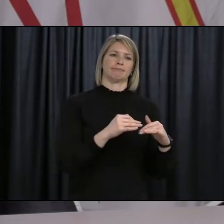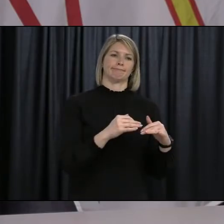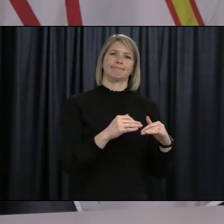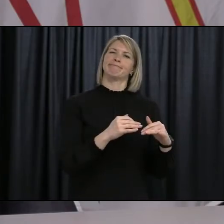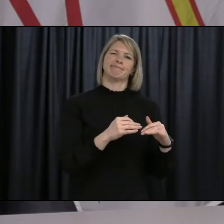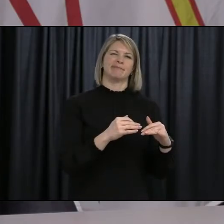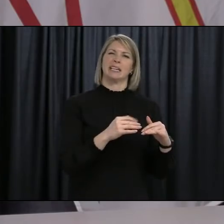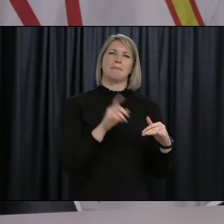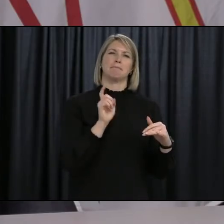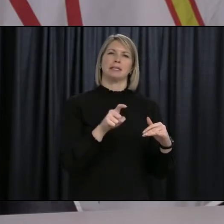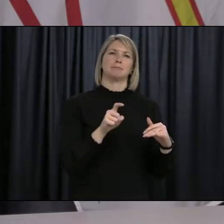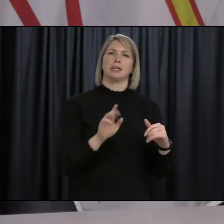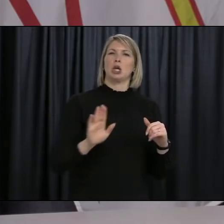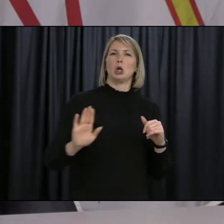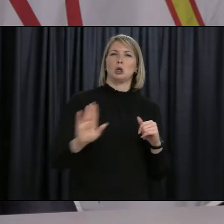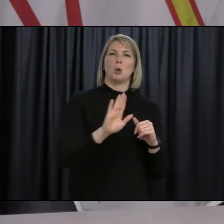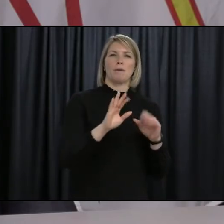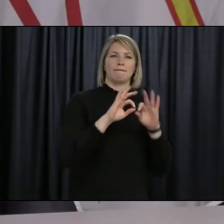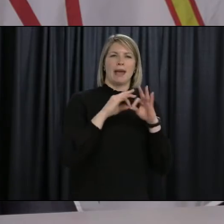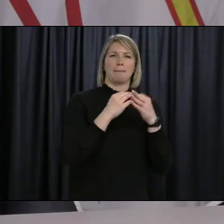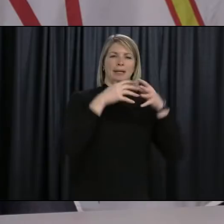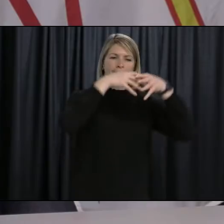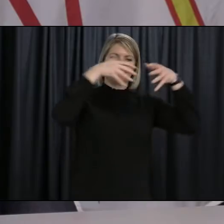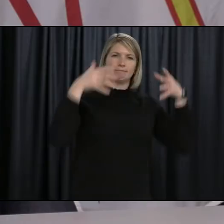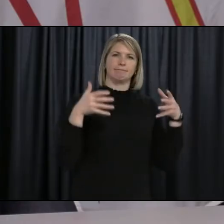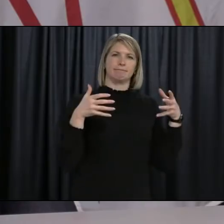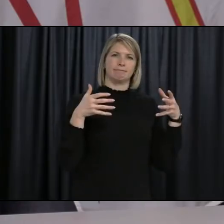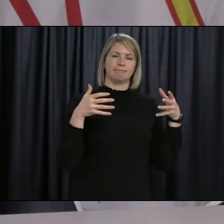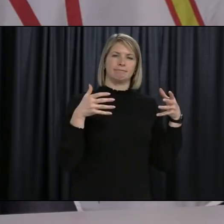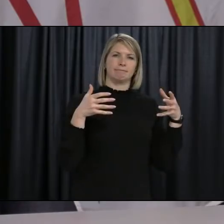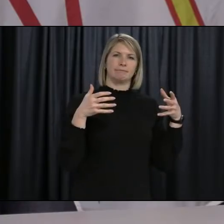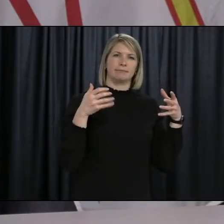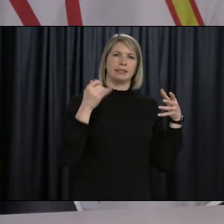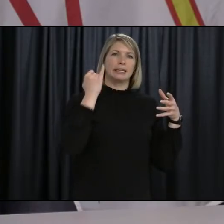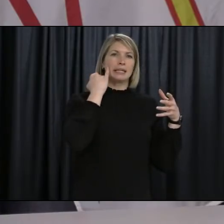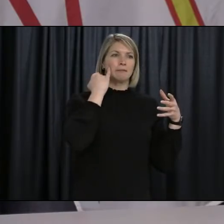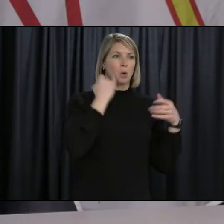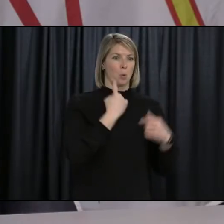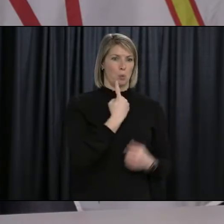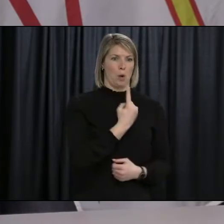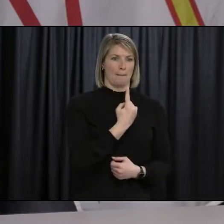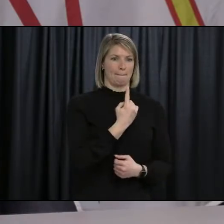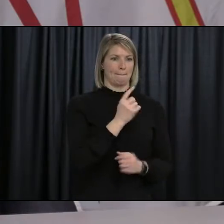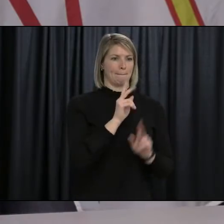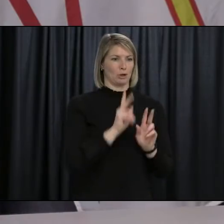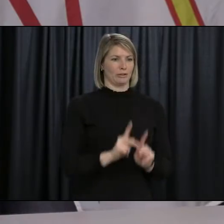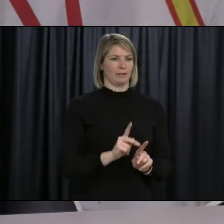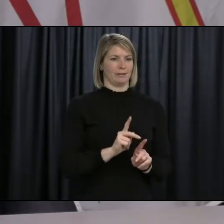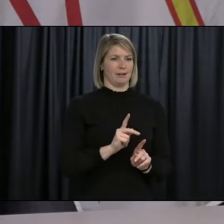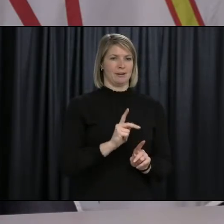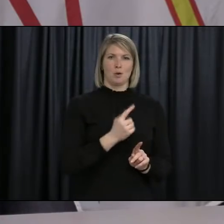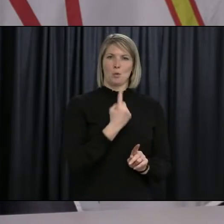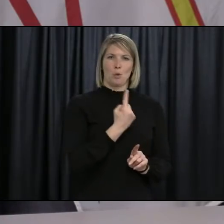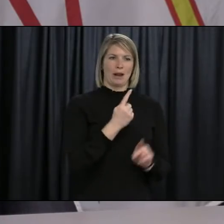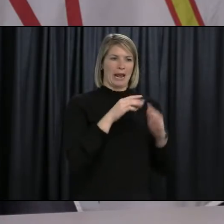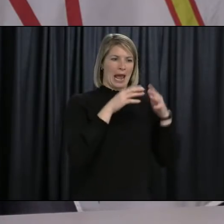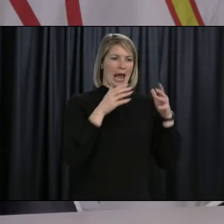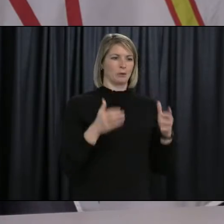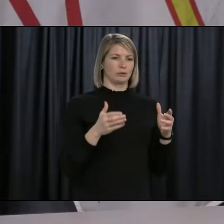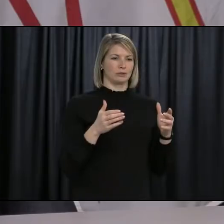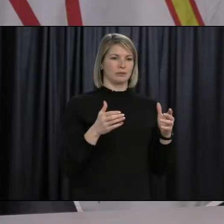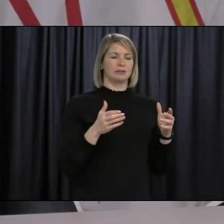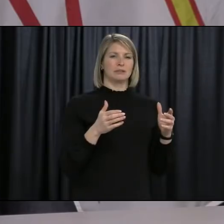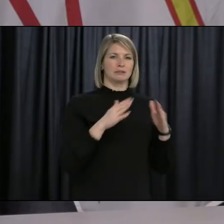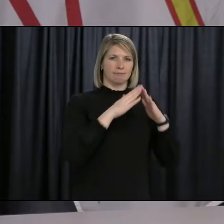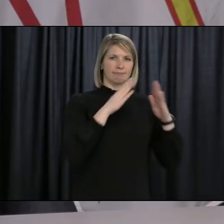really need to limit it to your household bubble. If you are a single person in a household bubble, you can combine with one